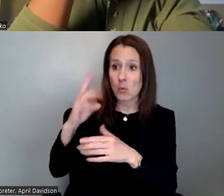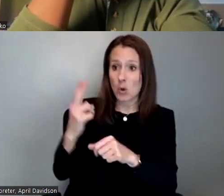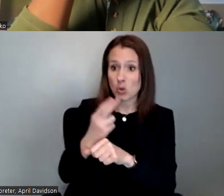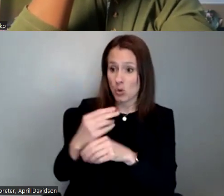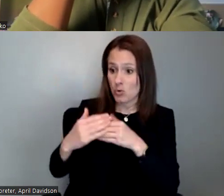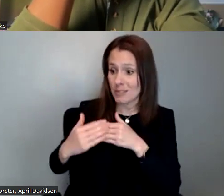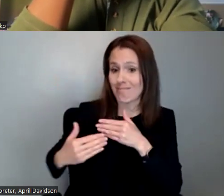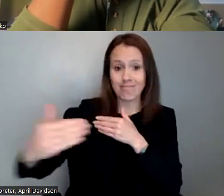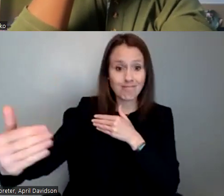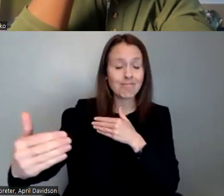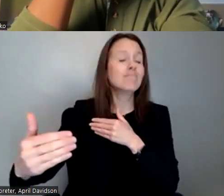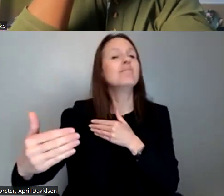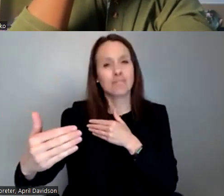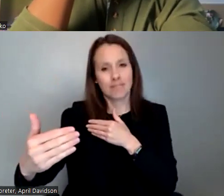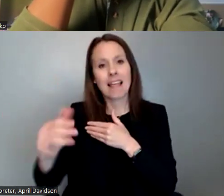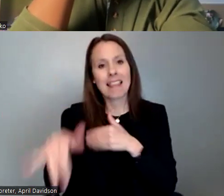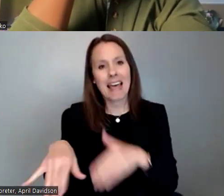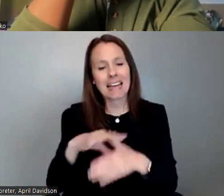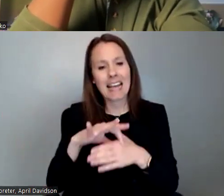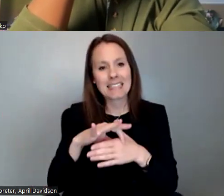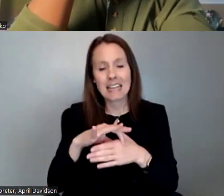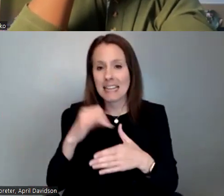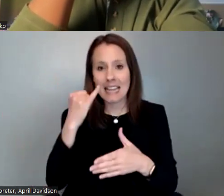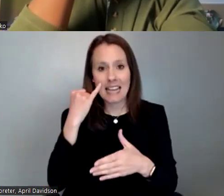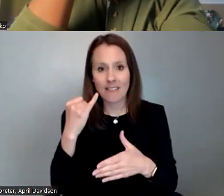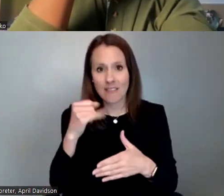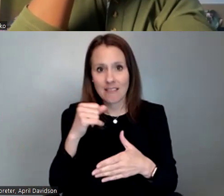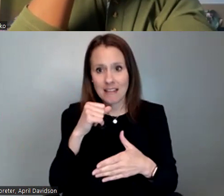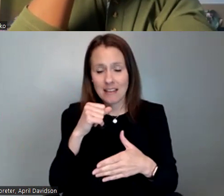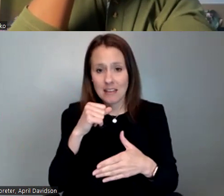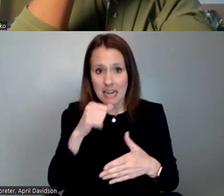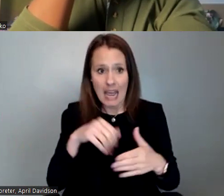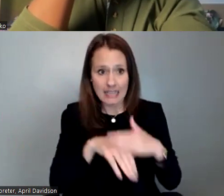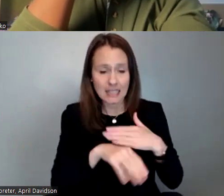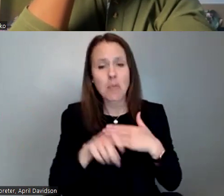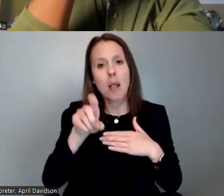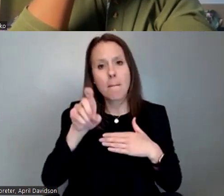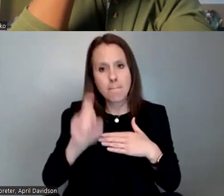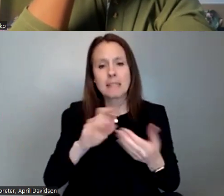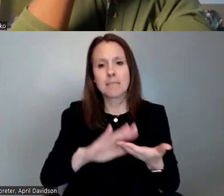they are that content is not part of the exception either. That